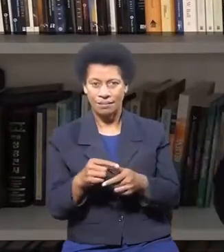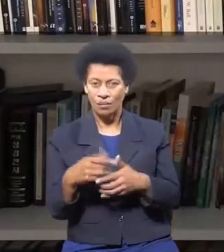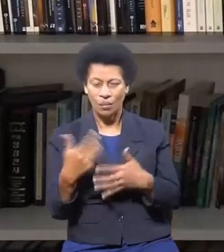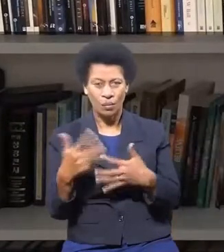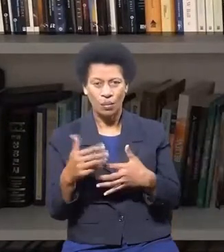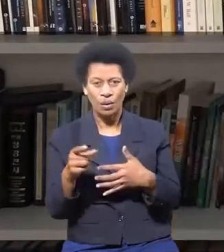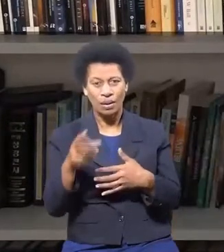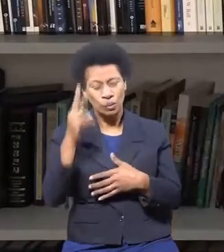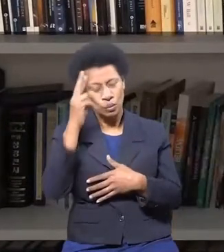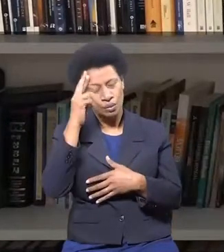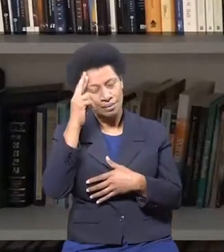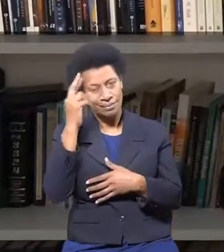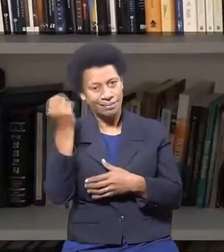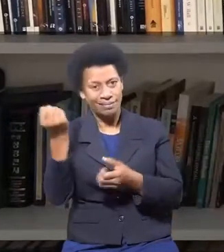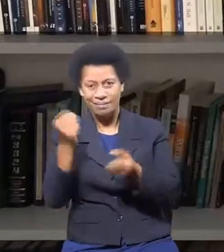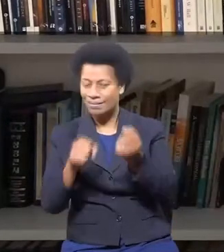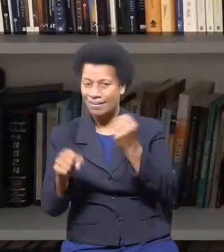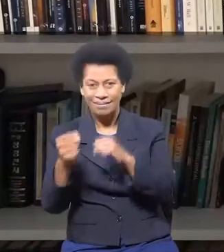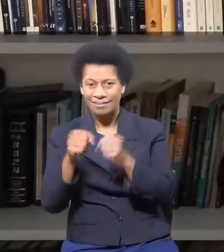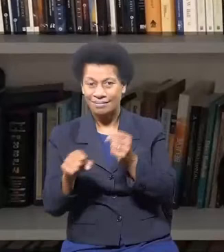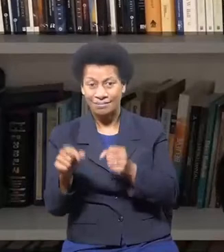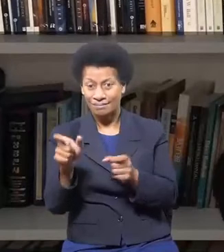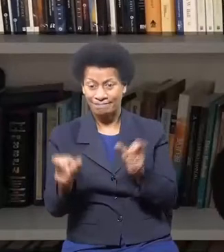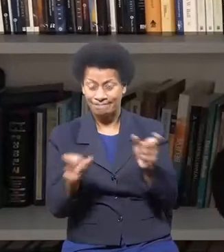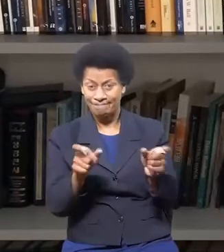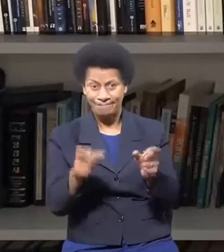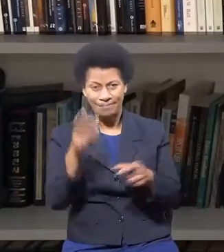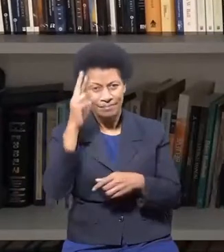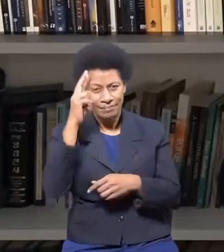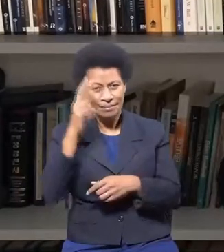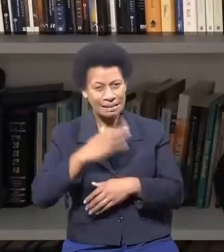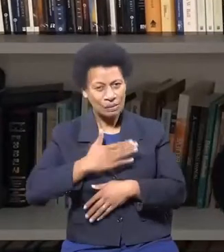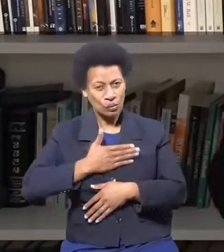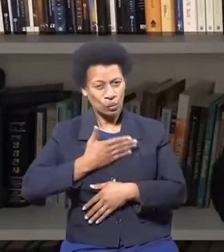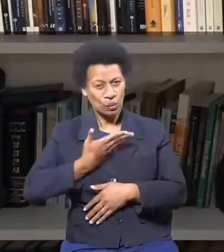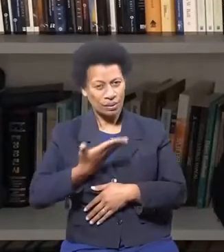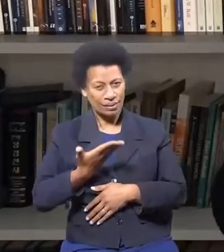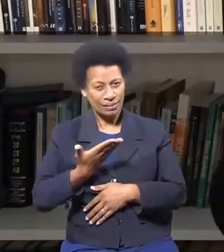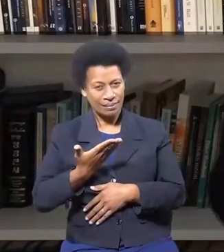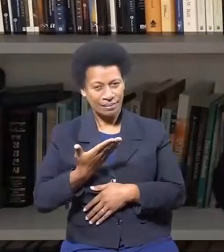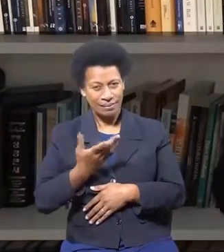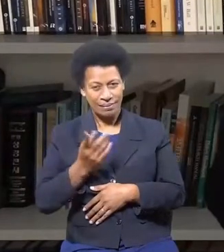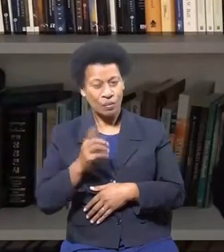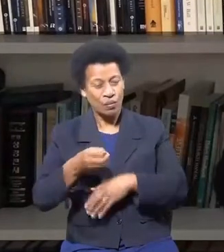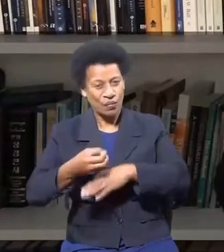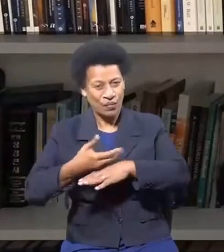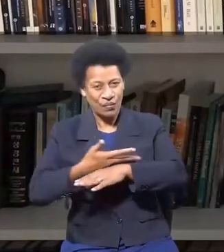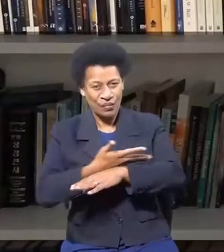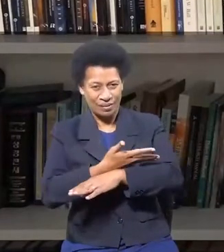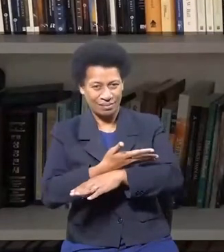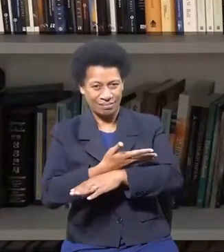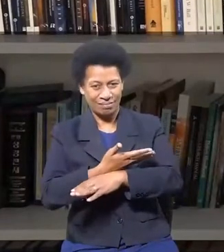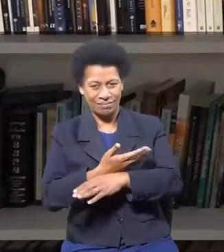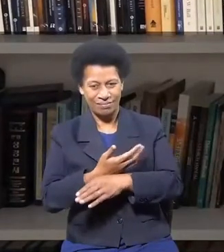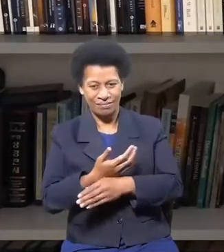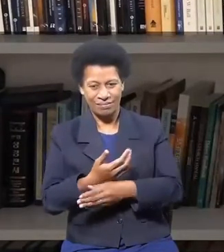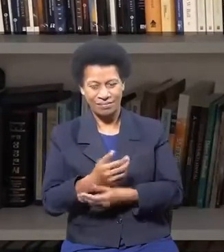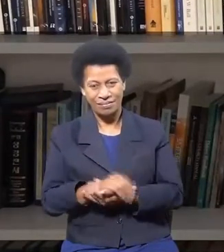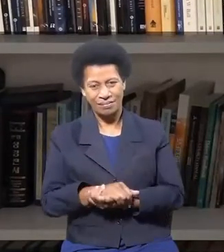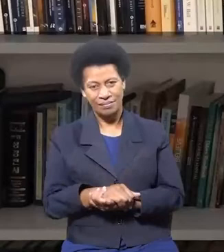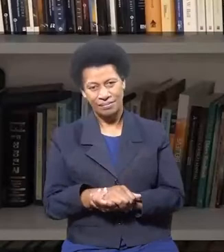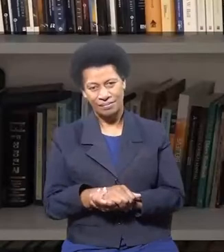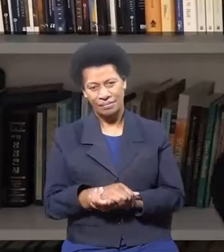really fascinating scientific reasons that I have found very, very interesting and compelling as